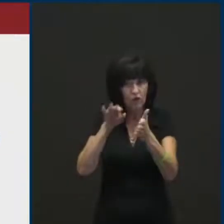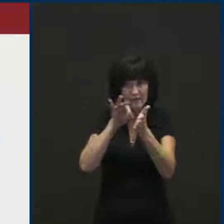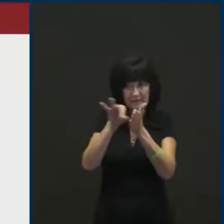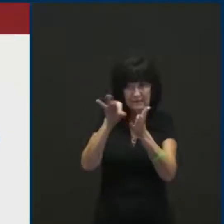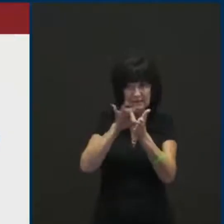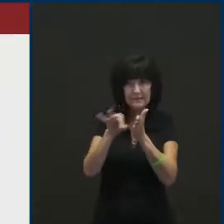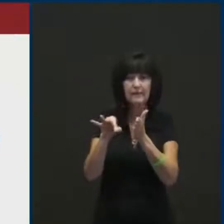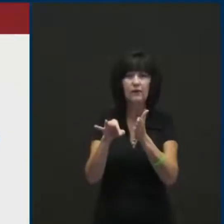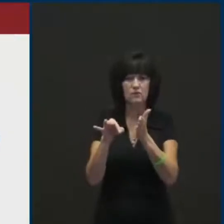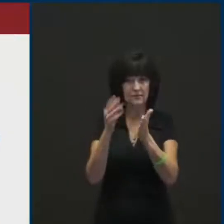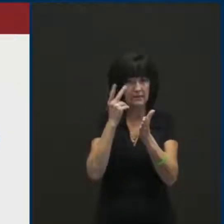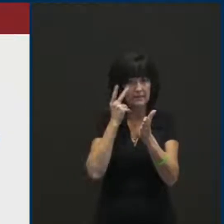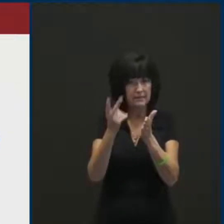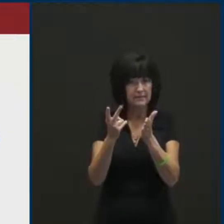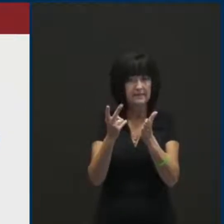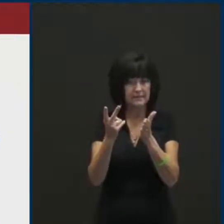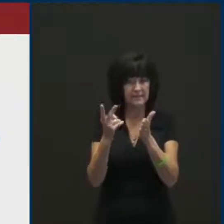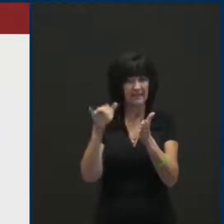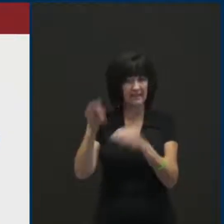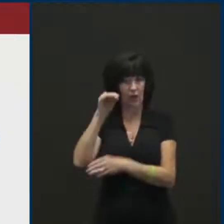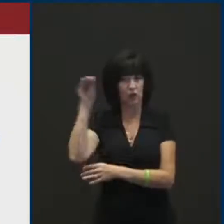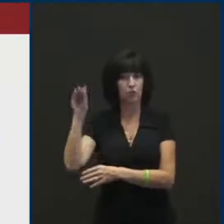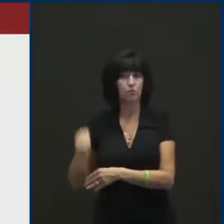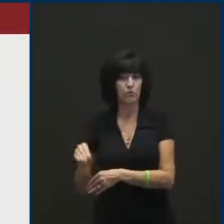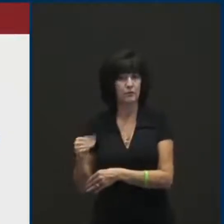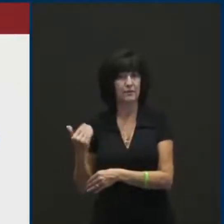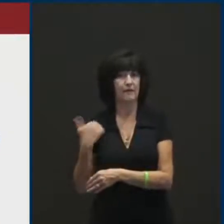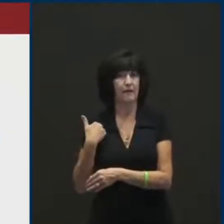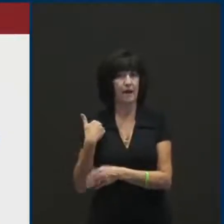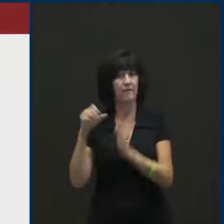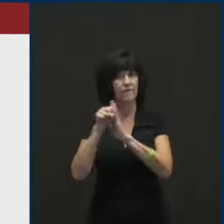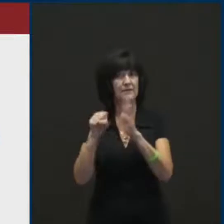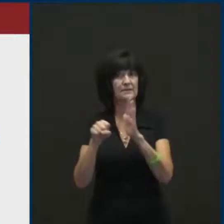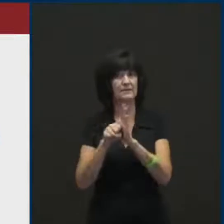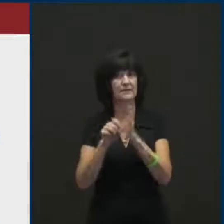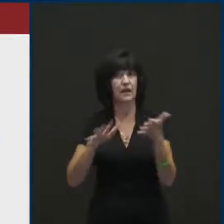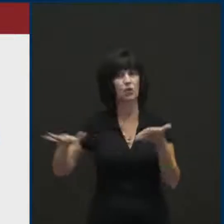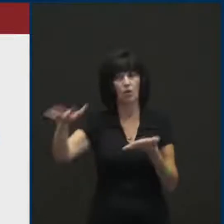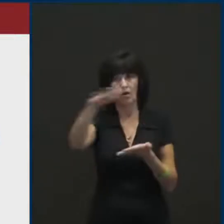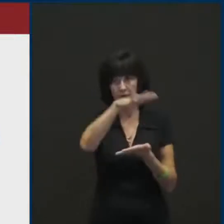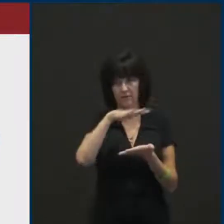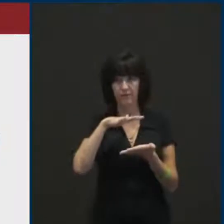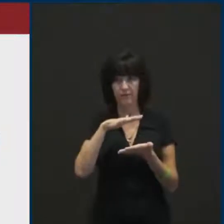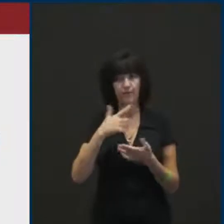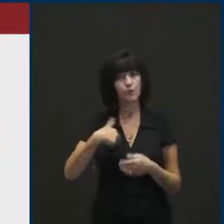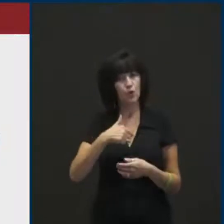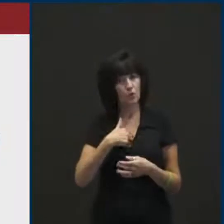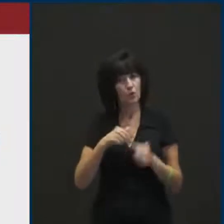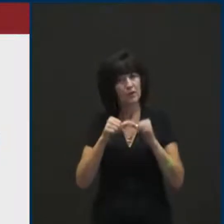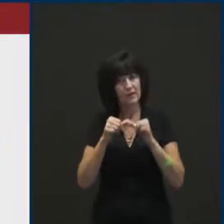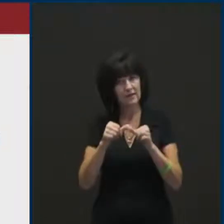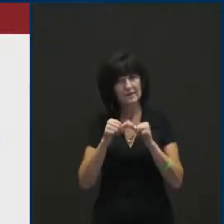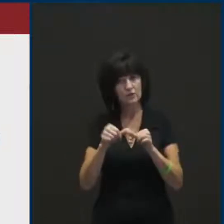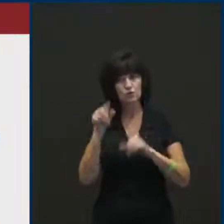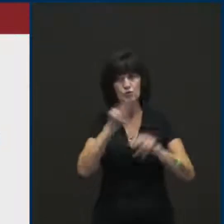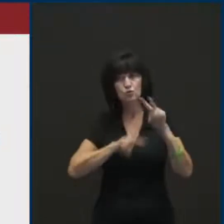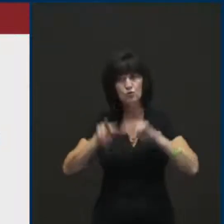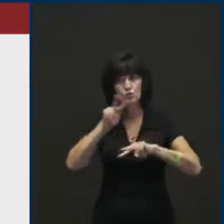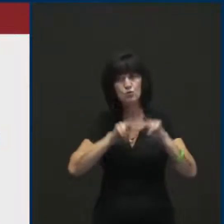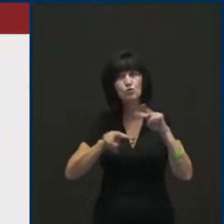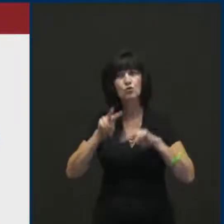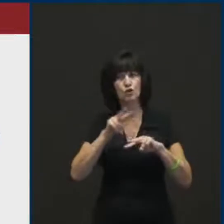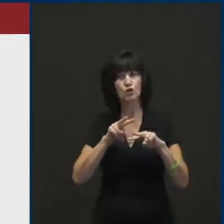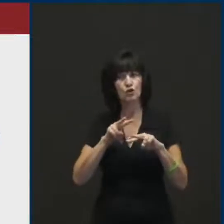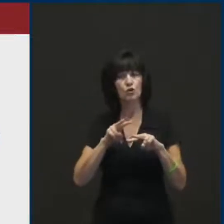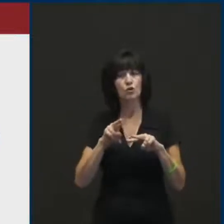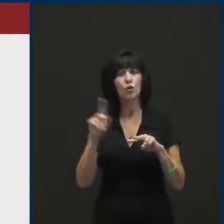positive with both metrics statewide. But we continue to look closely at, in